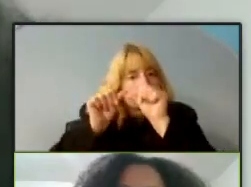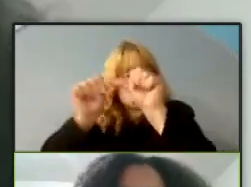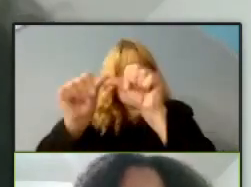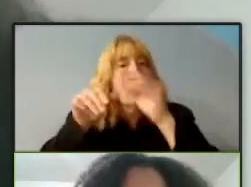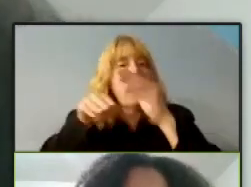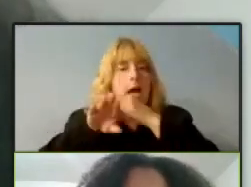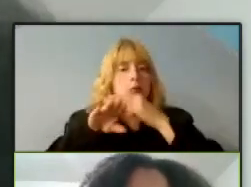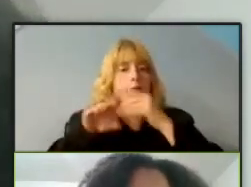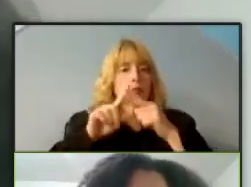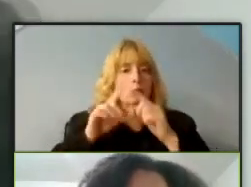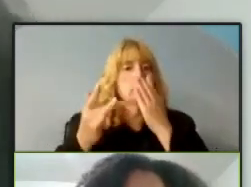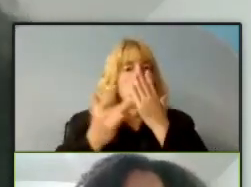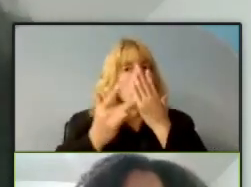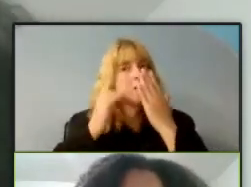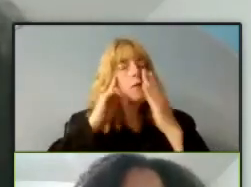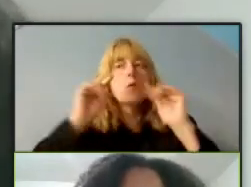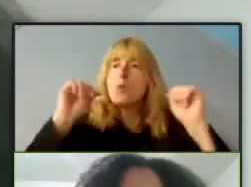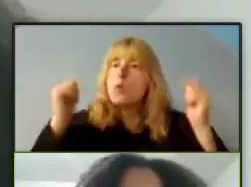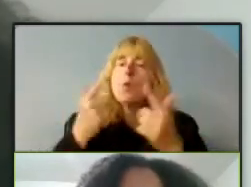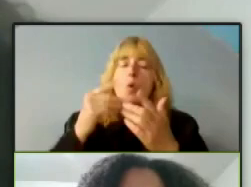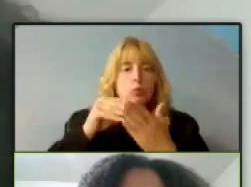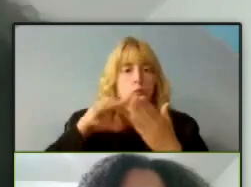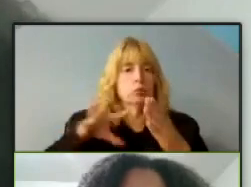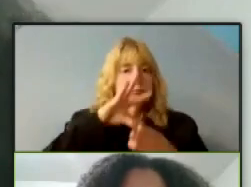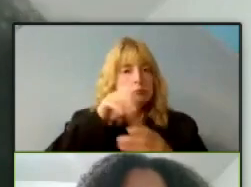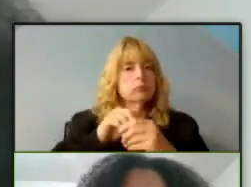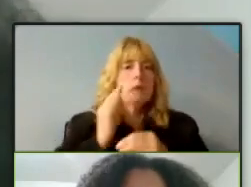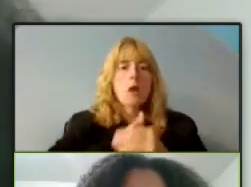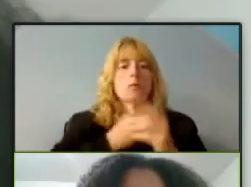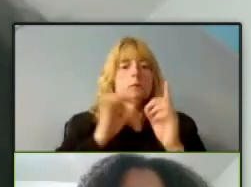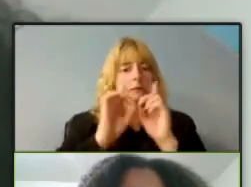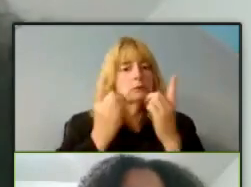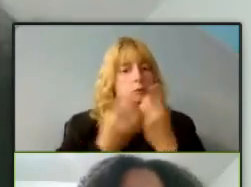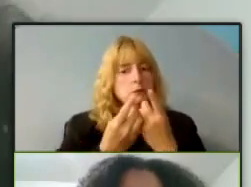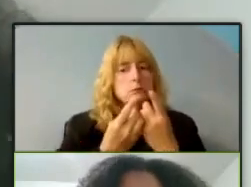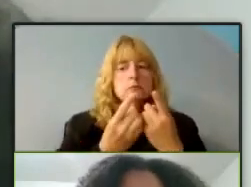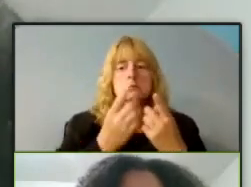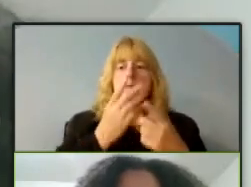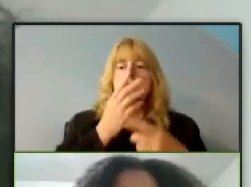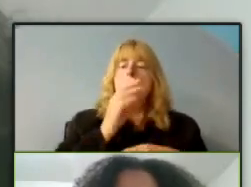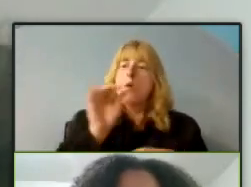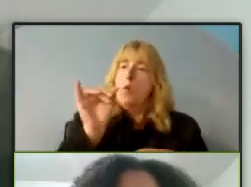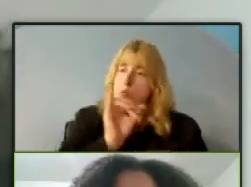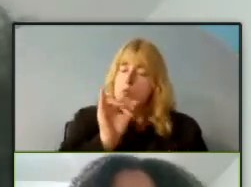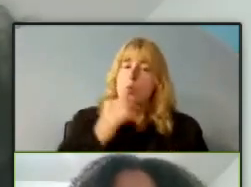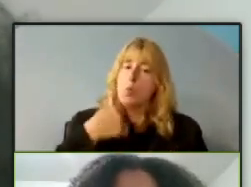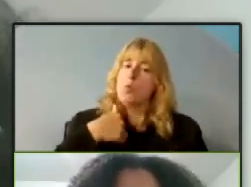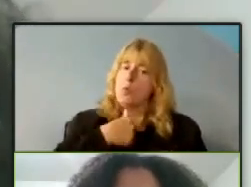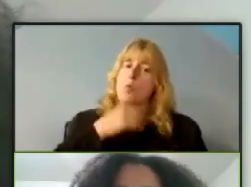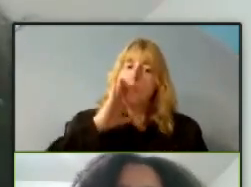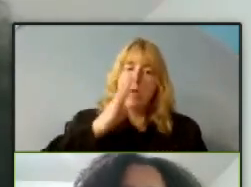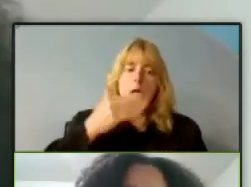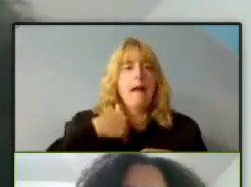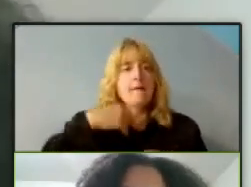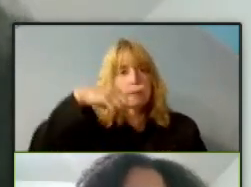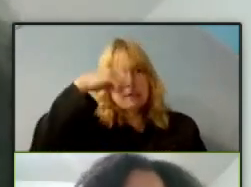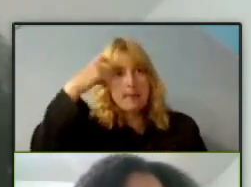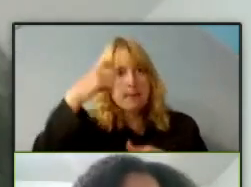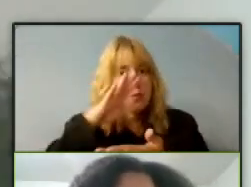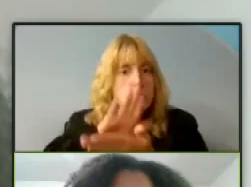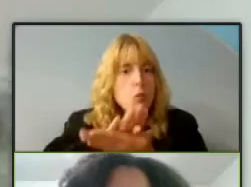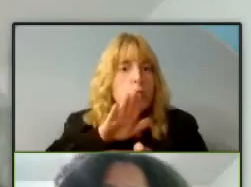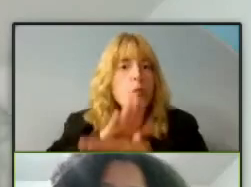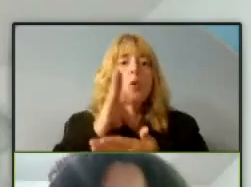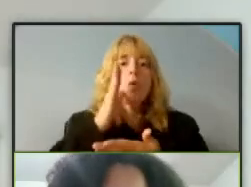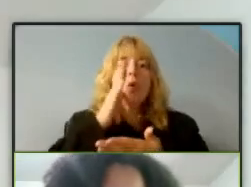for all students who engage with our district. And within that, you know, we will have summer school. We will make sure that students